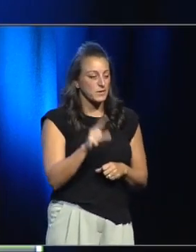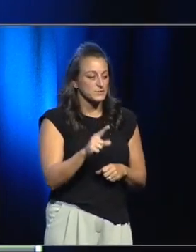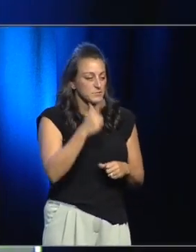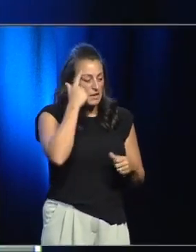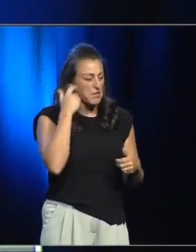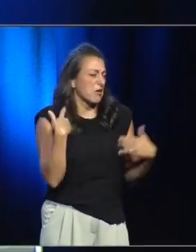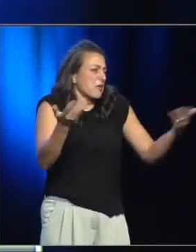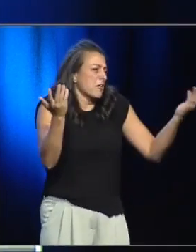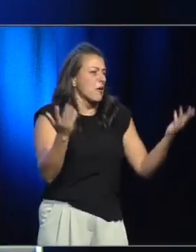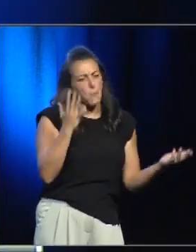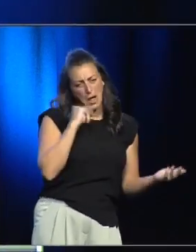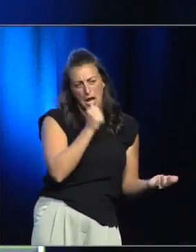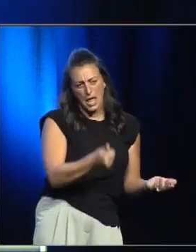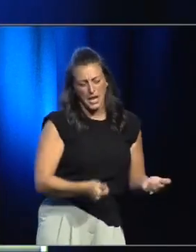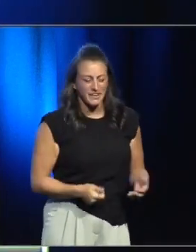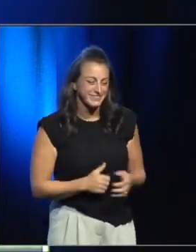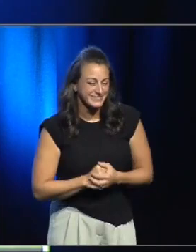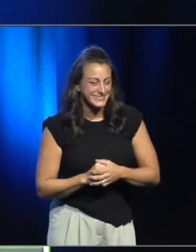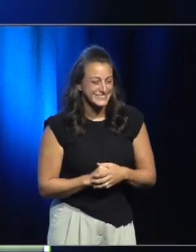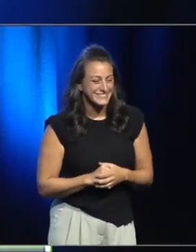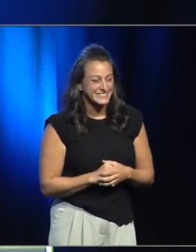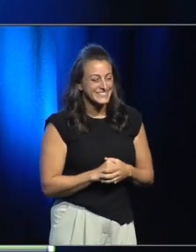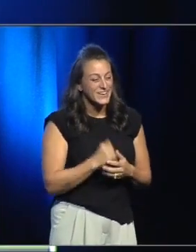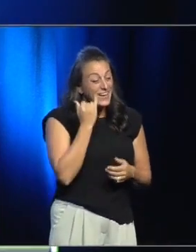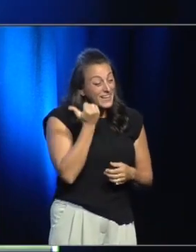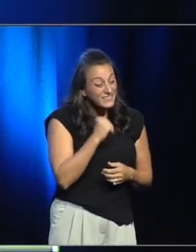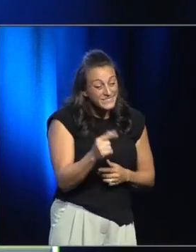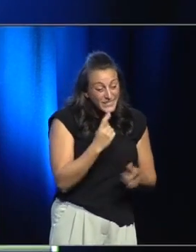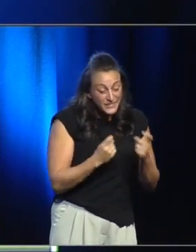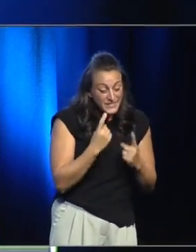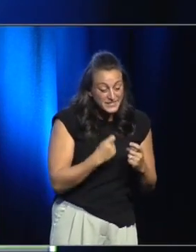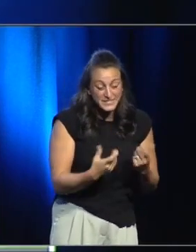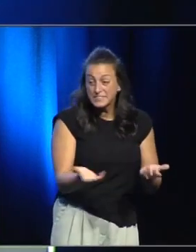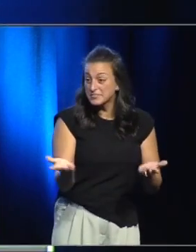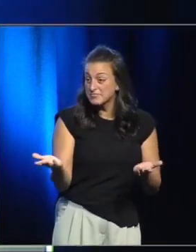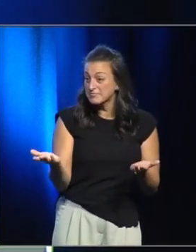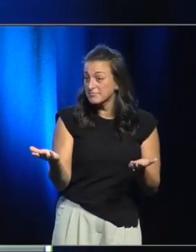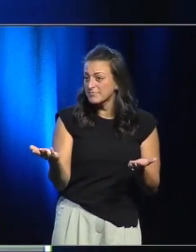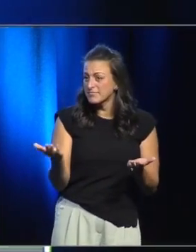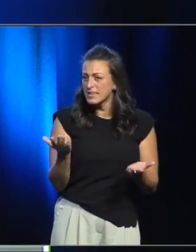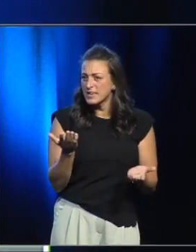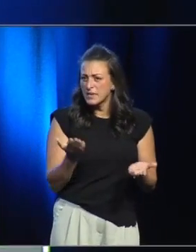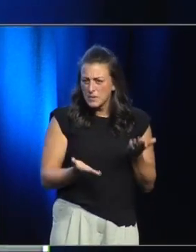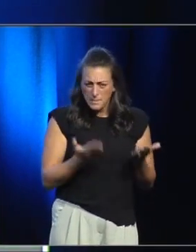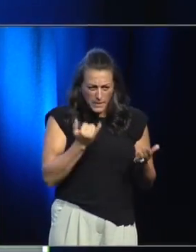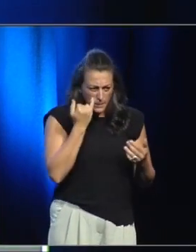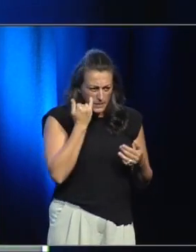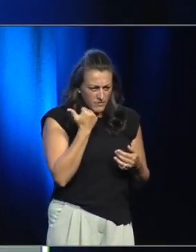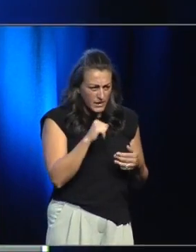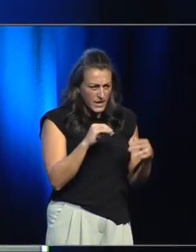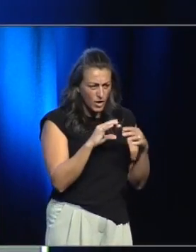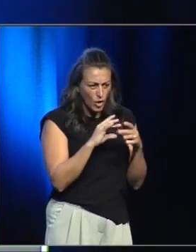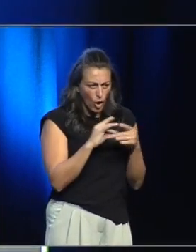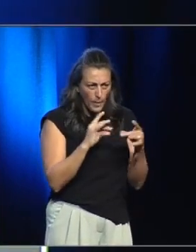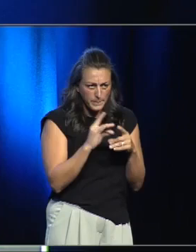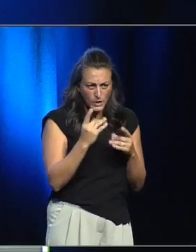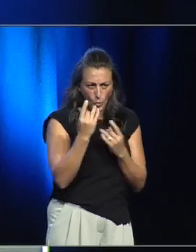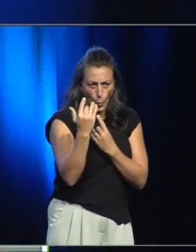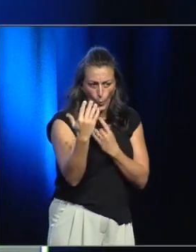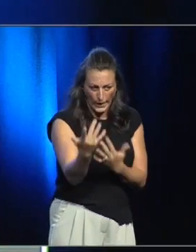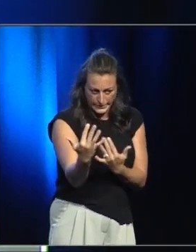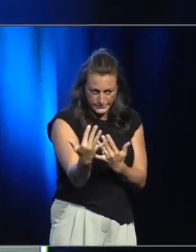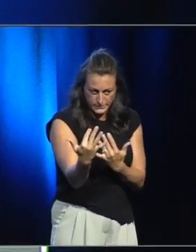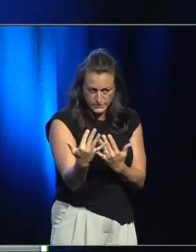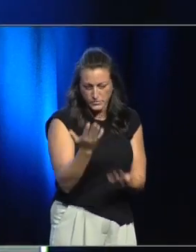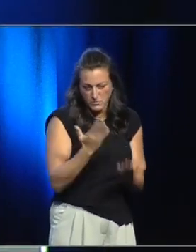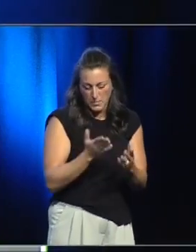not? So if you've got a question, I might ask anybody who's got a comment to maybe just save that for